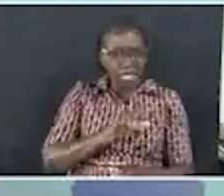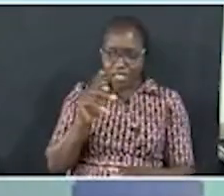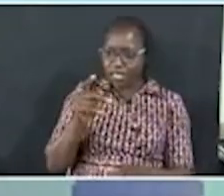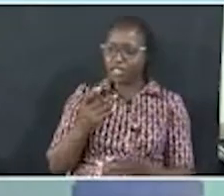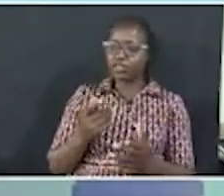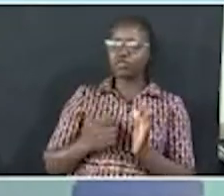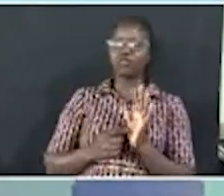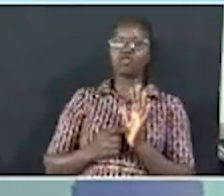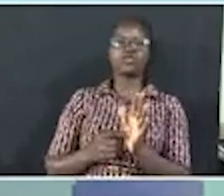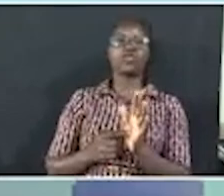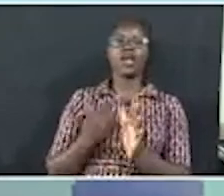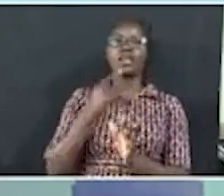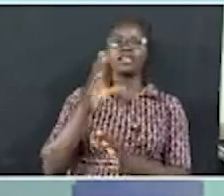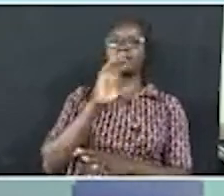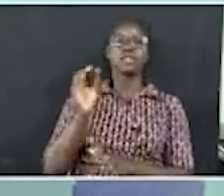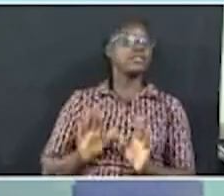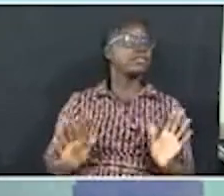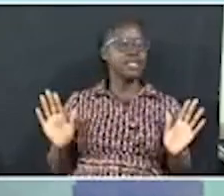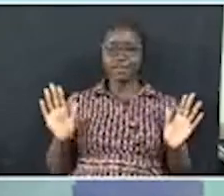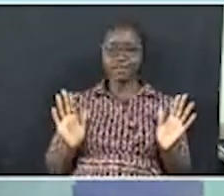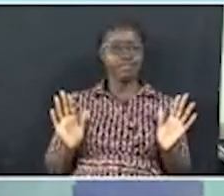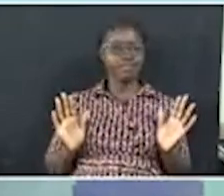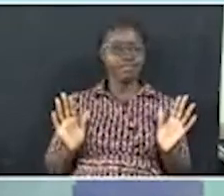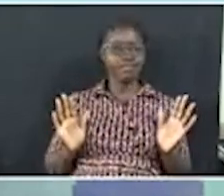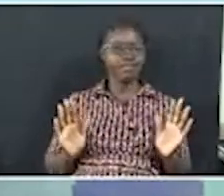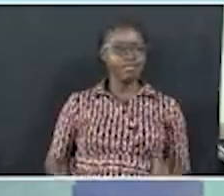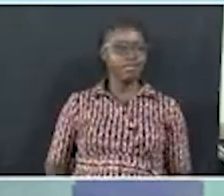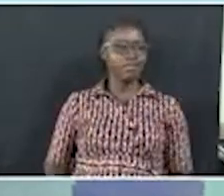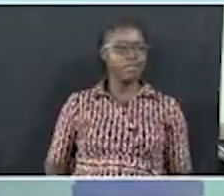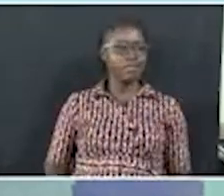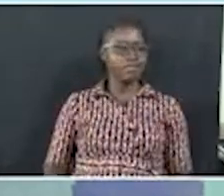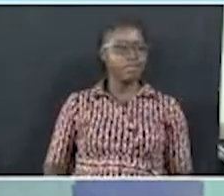You have 100%.